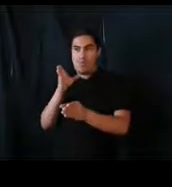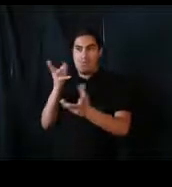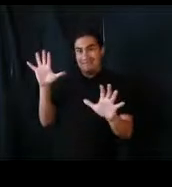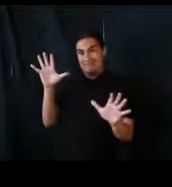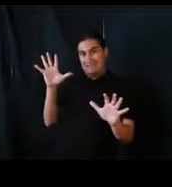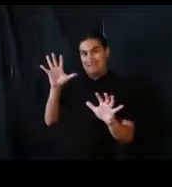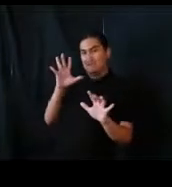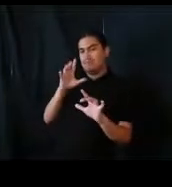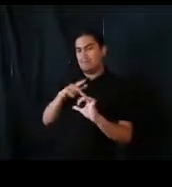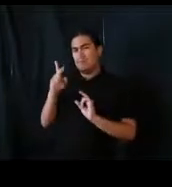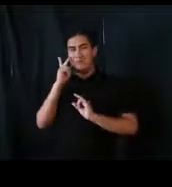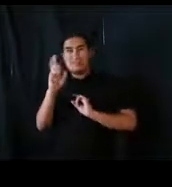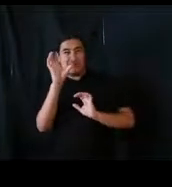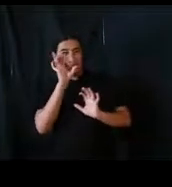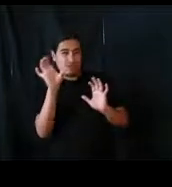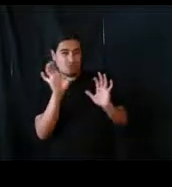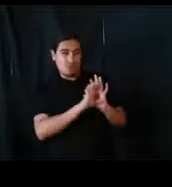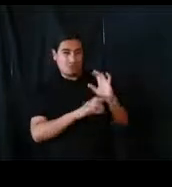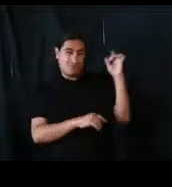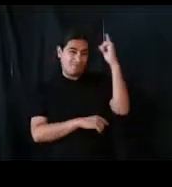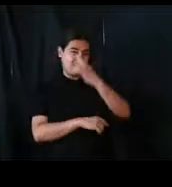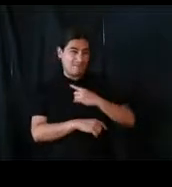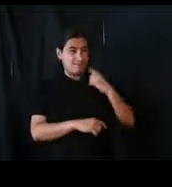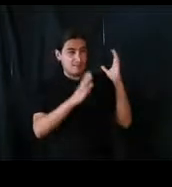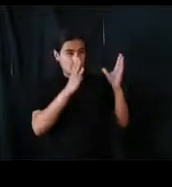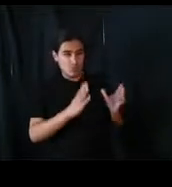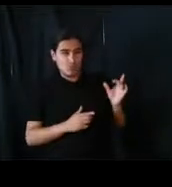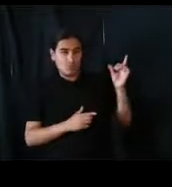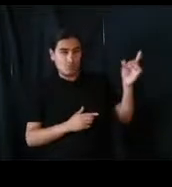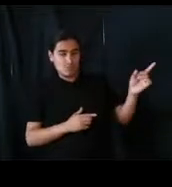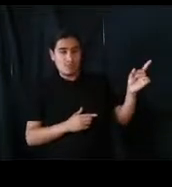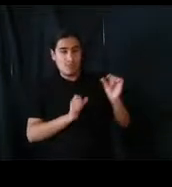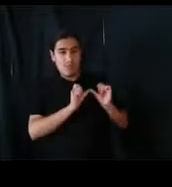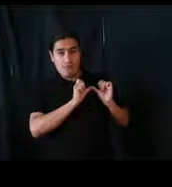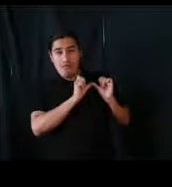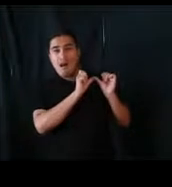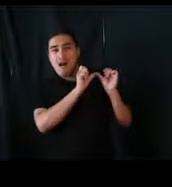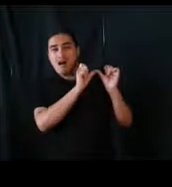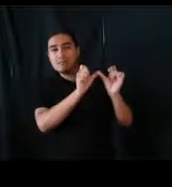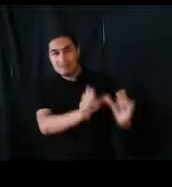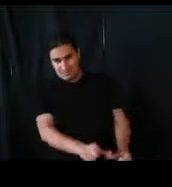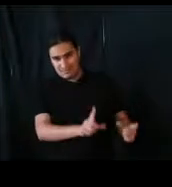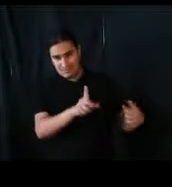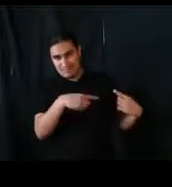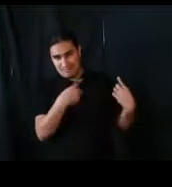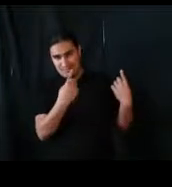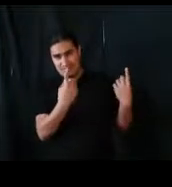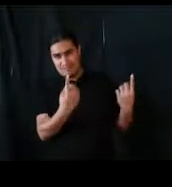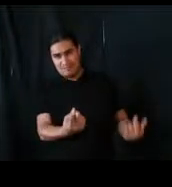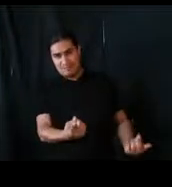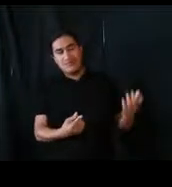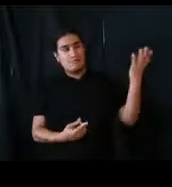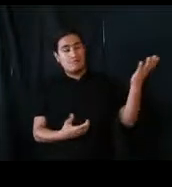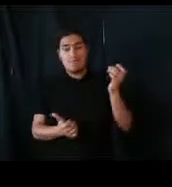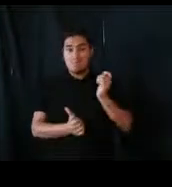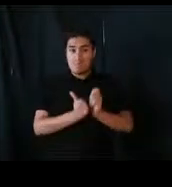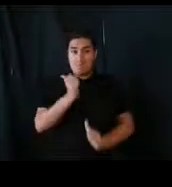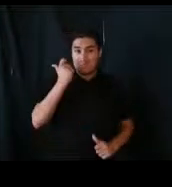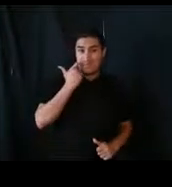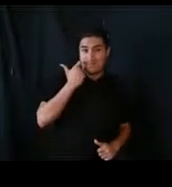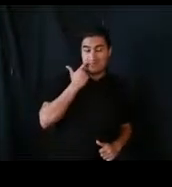pictures and you see faces a constantly um and and most recent